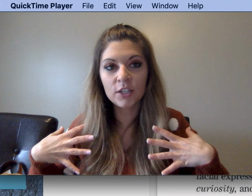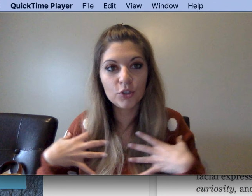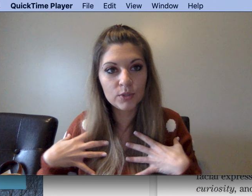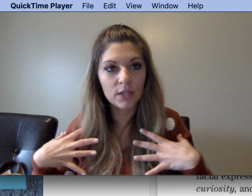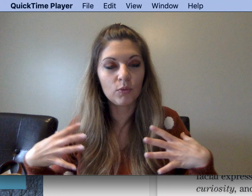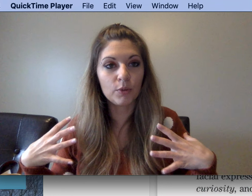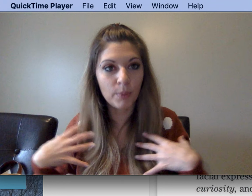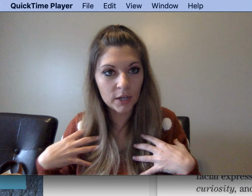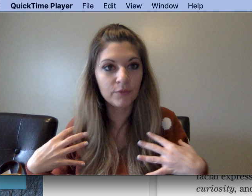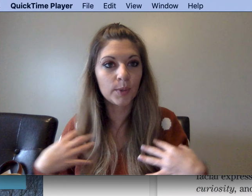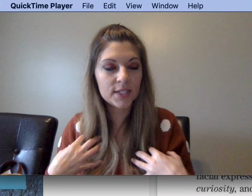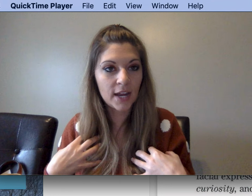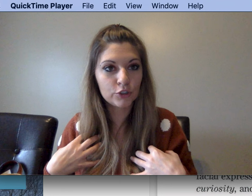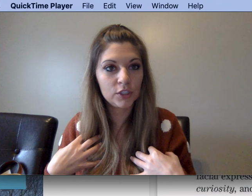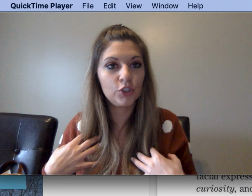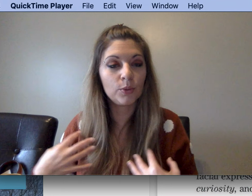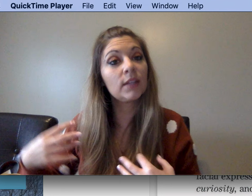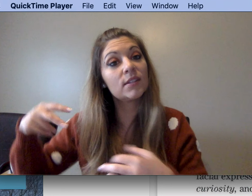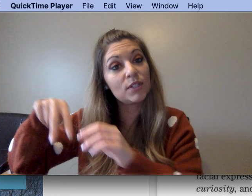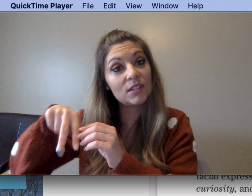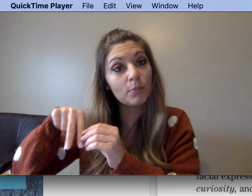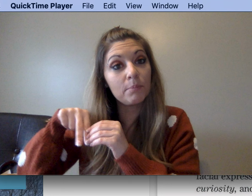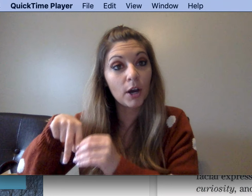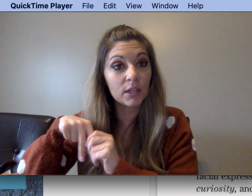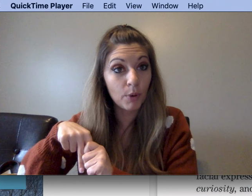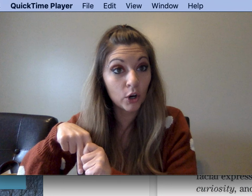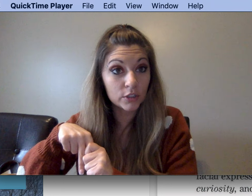body using your body for what it's actually doing. This